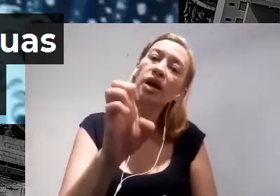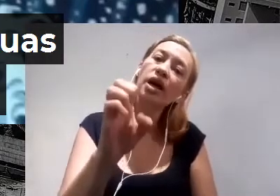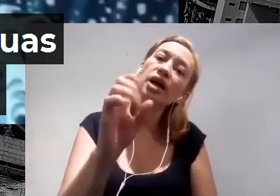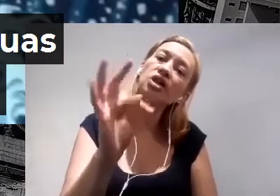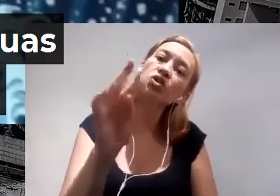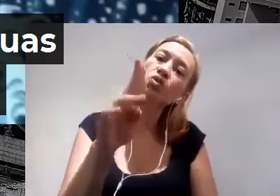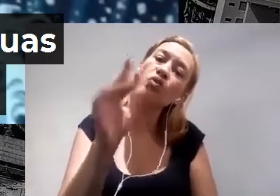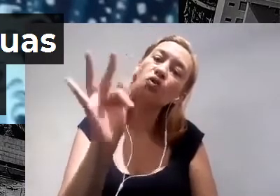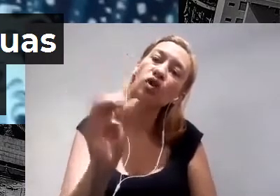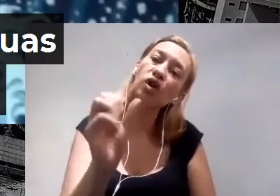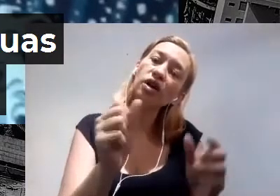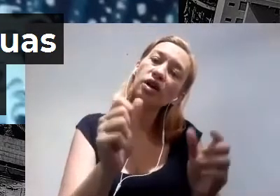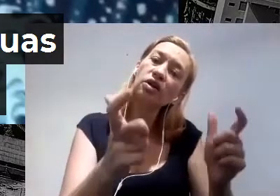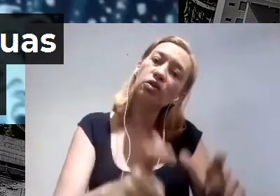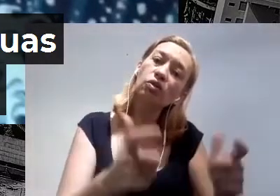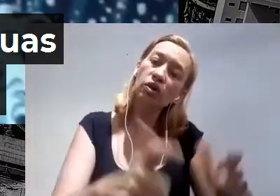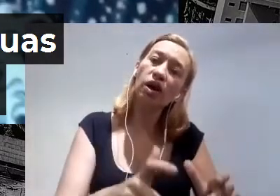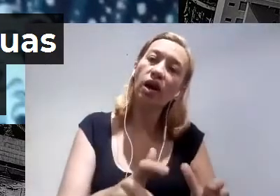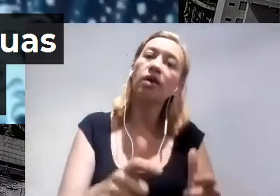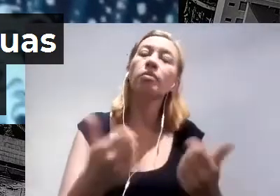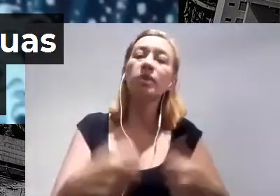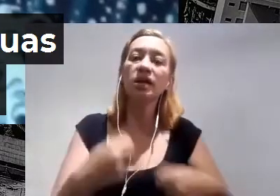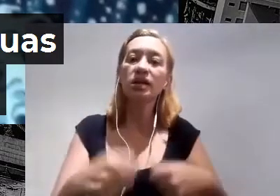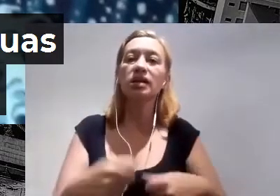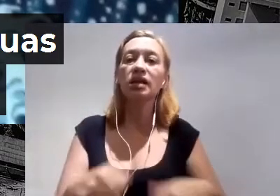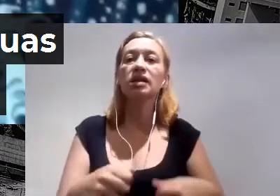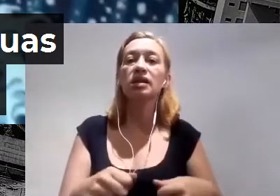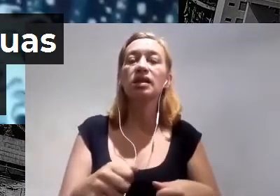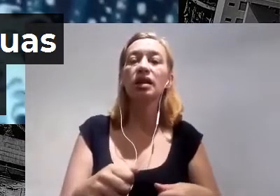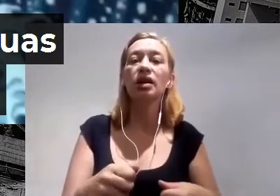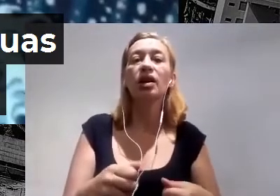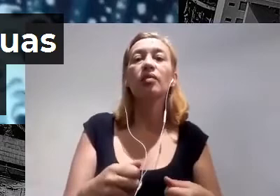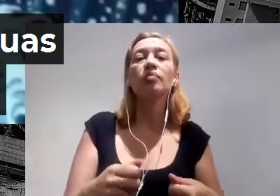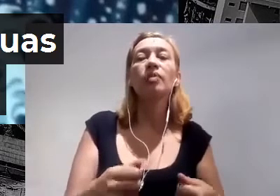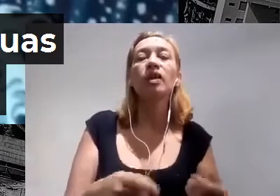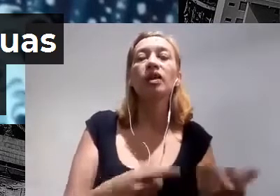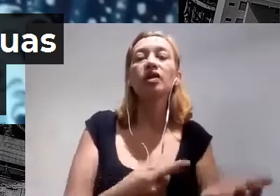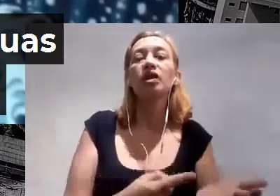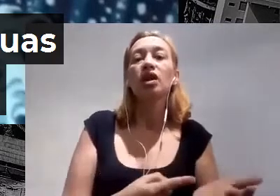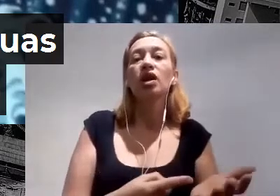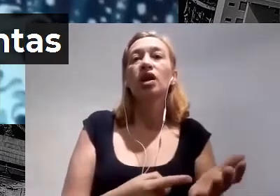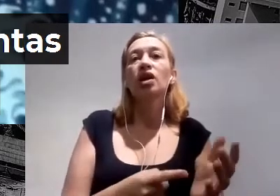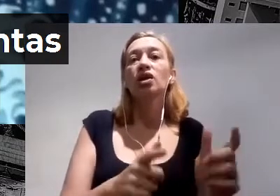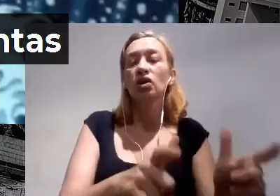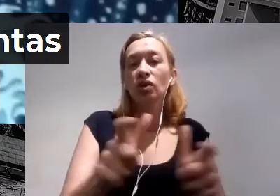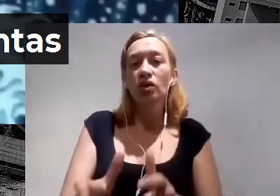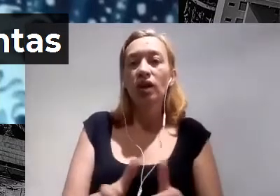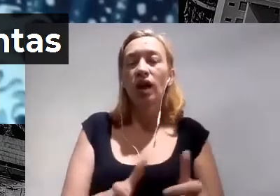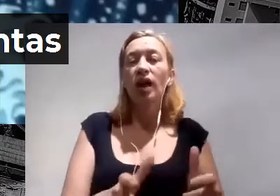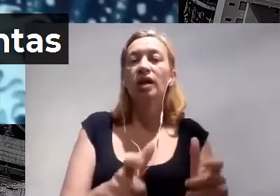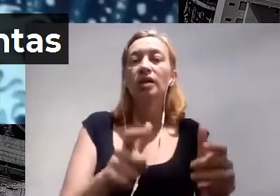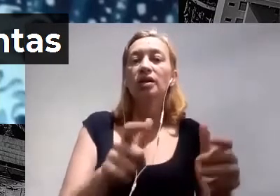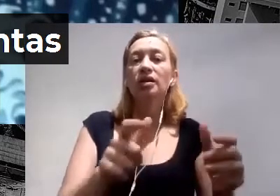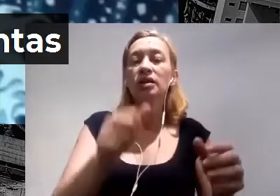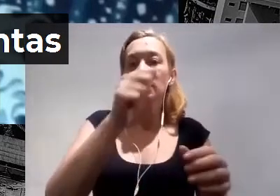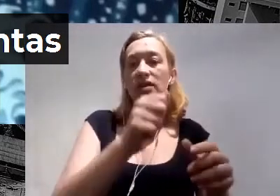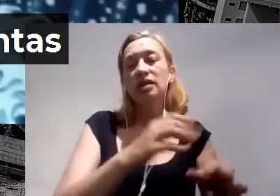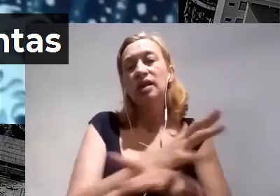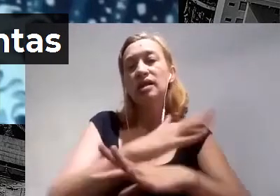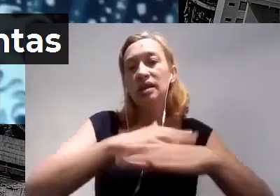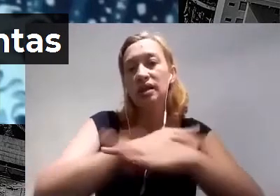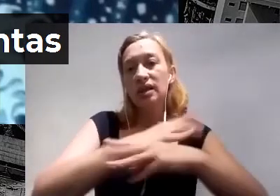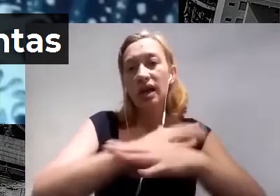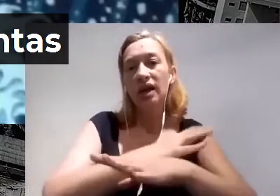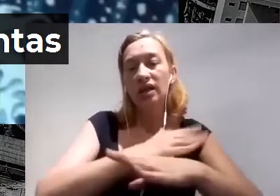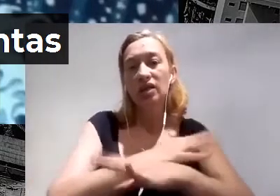or a water provider on the wastewater side or on the water supply side. But once you start bringing those organizations together